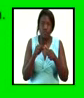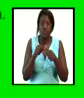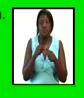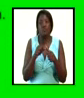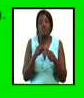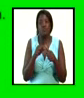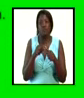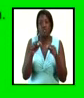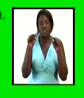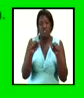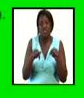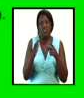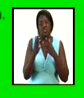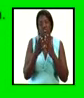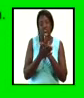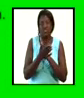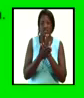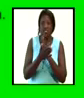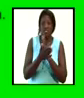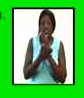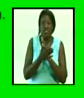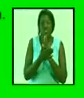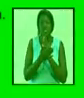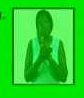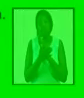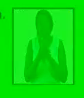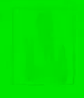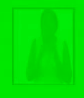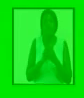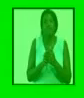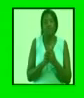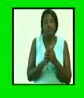with modern usage of some abbreviations.